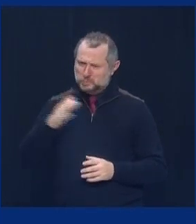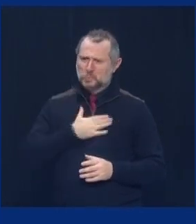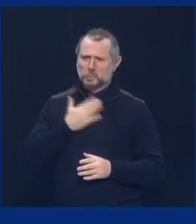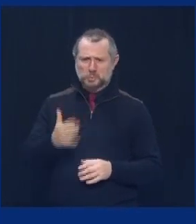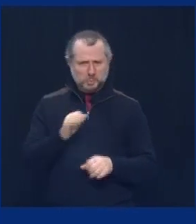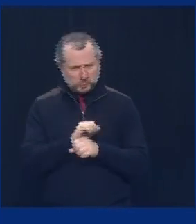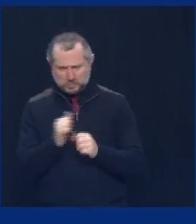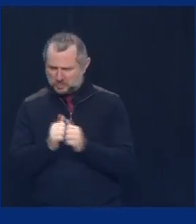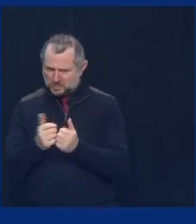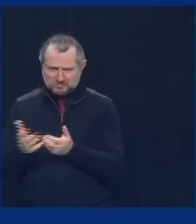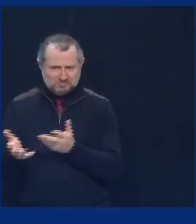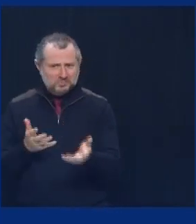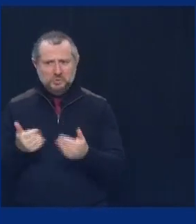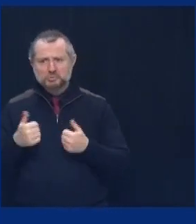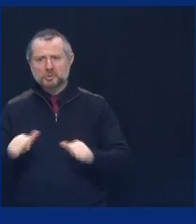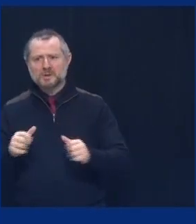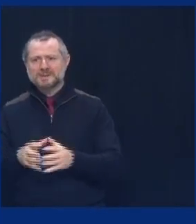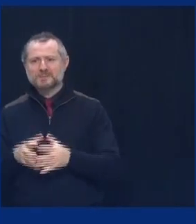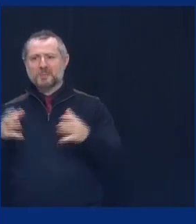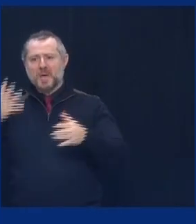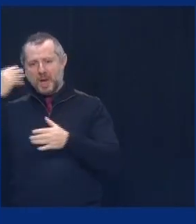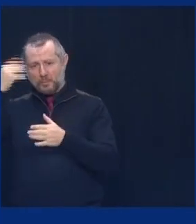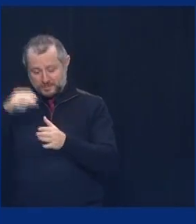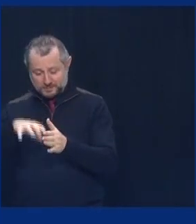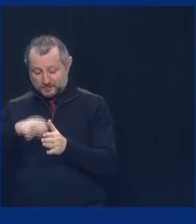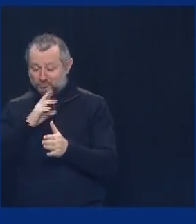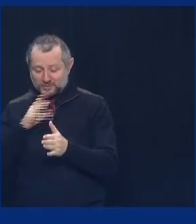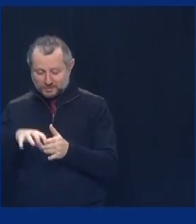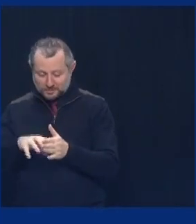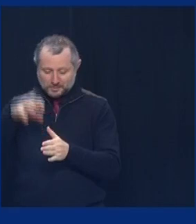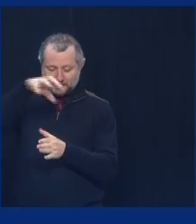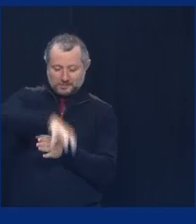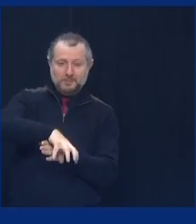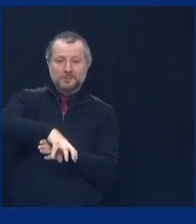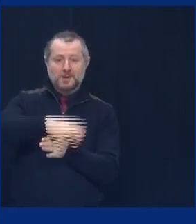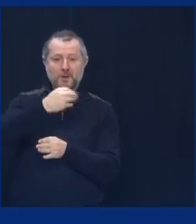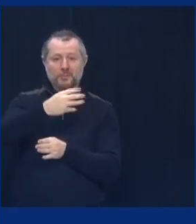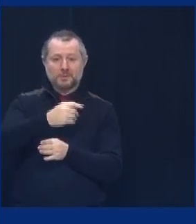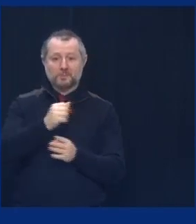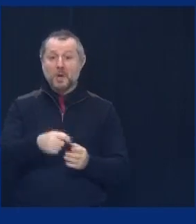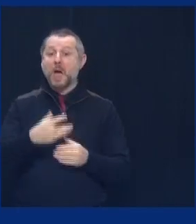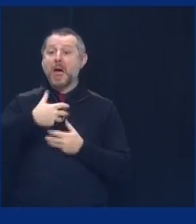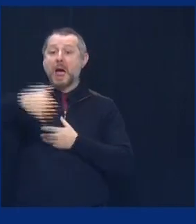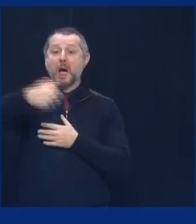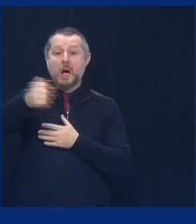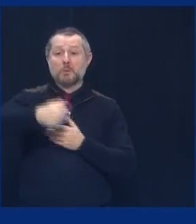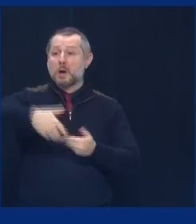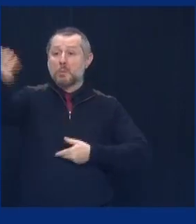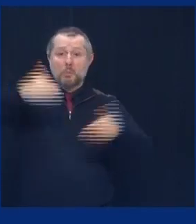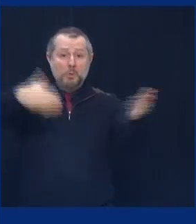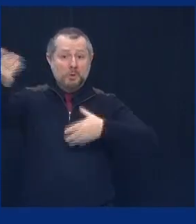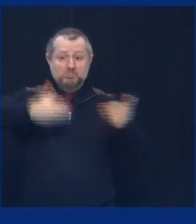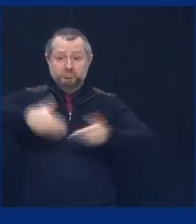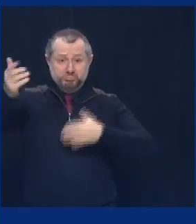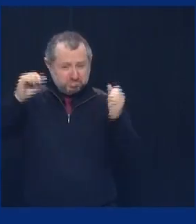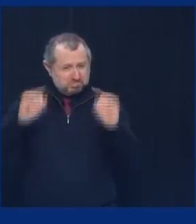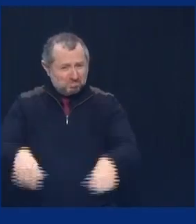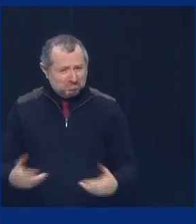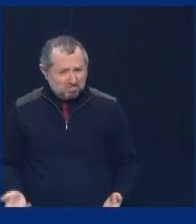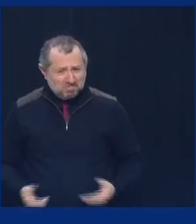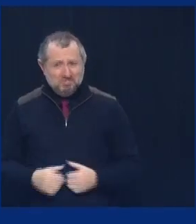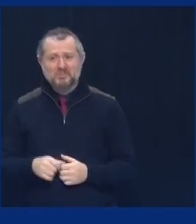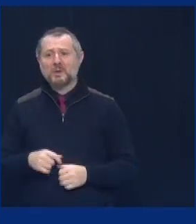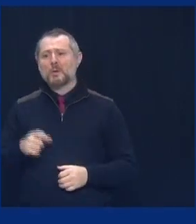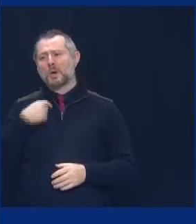in building these outdoor capacities. There's a takeout business that didn't exist before. So I understand the